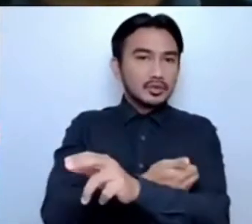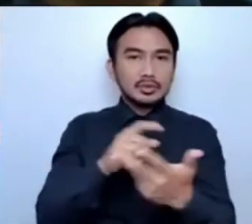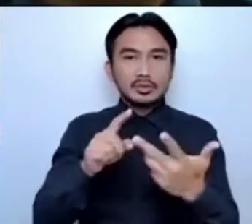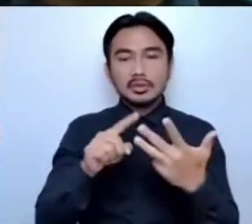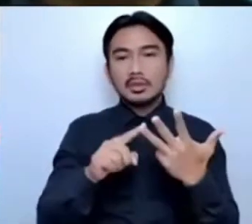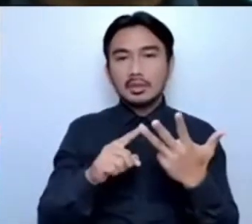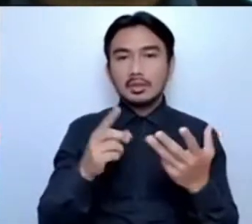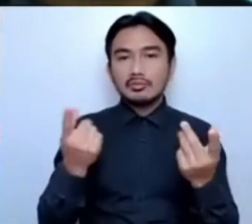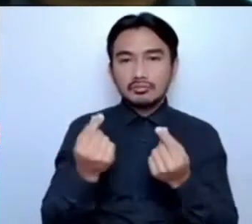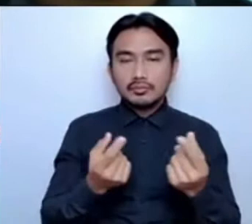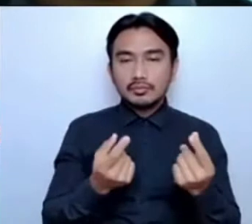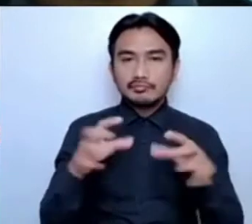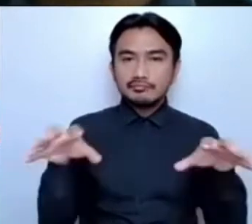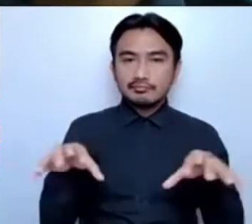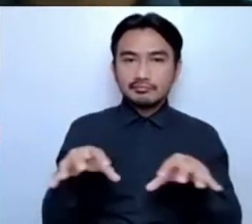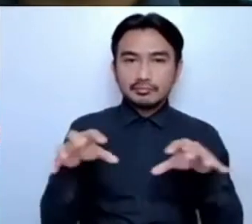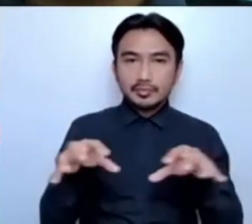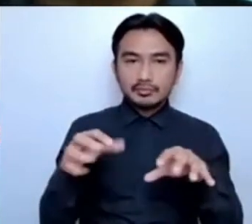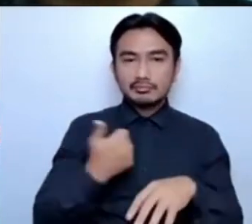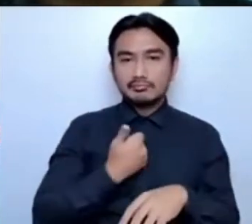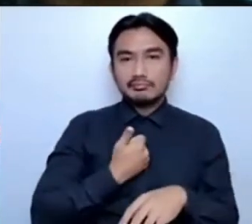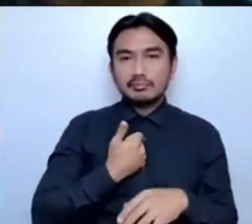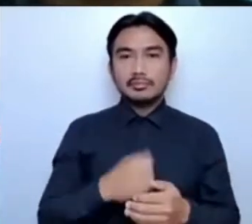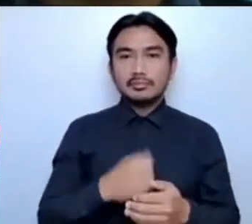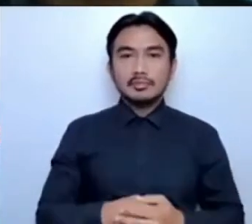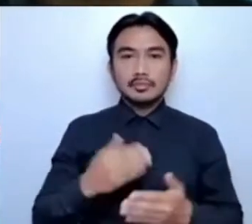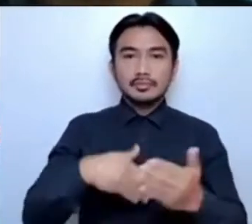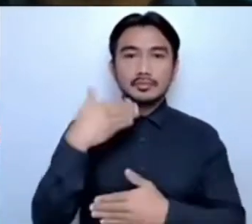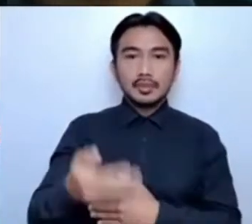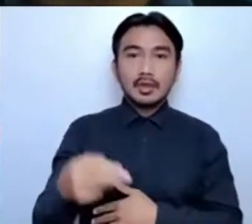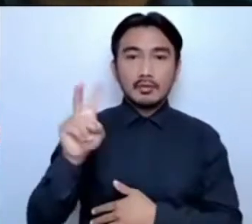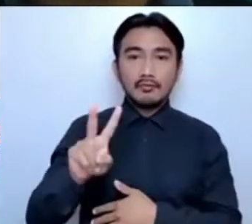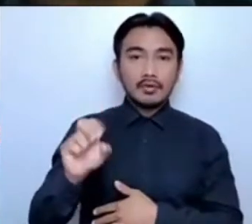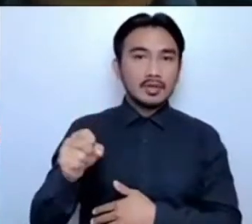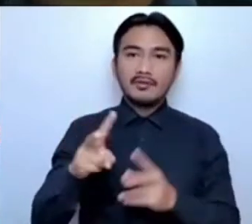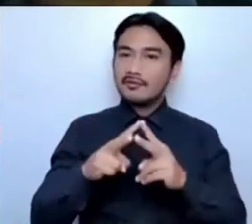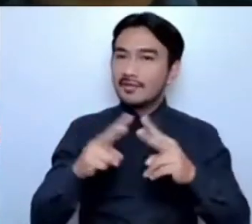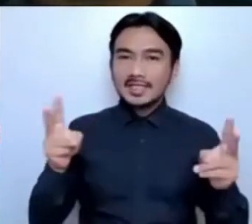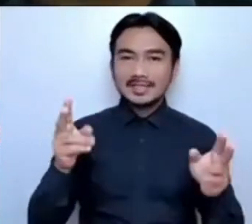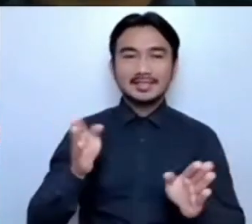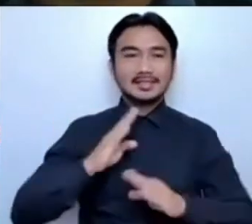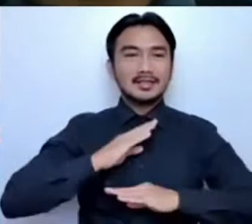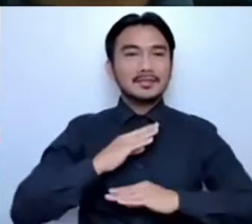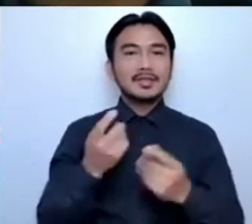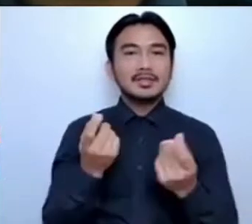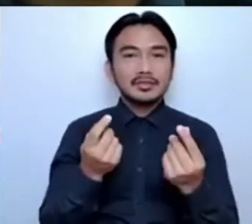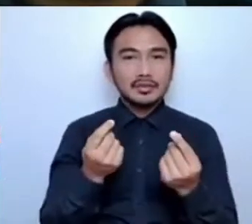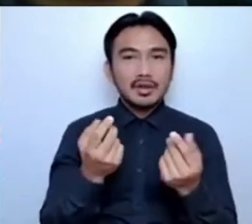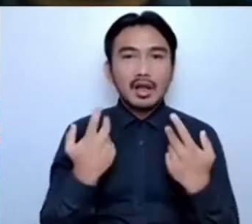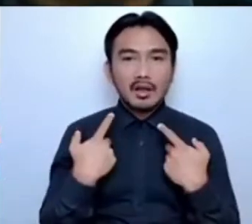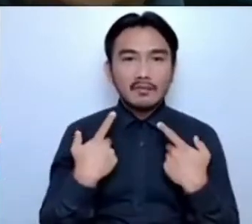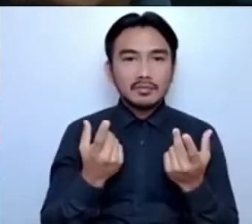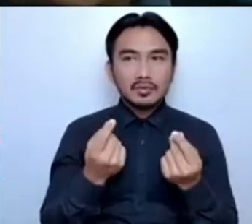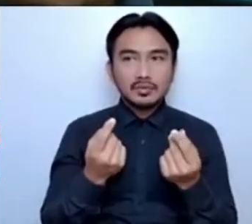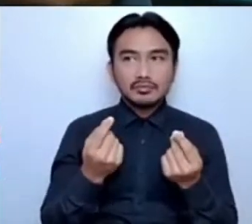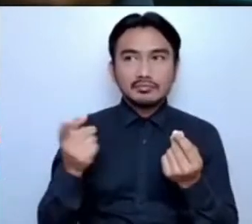one's learning. For VS practice, you will see there that while learning opportunities